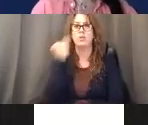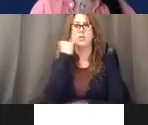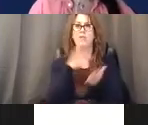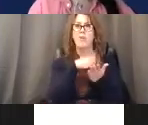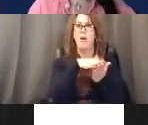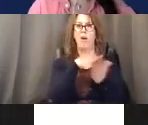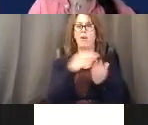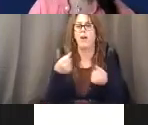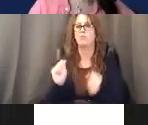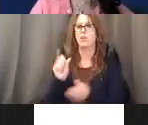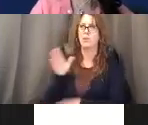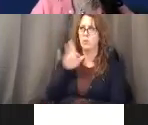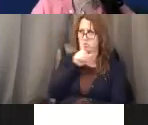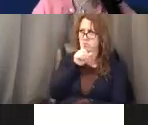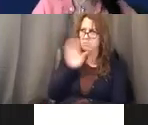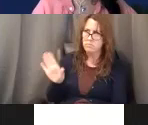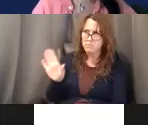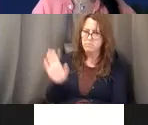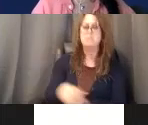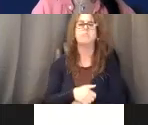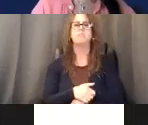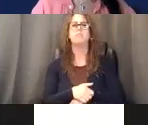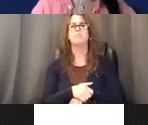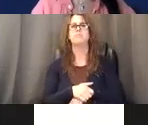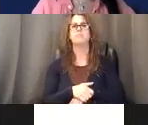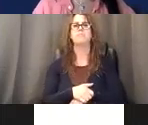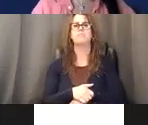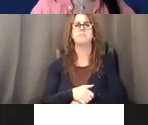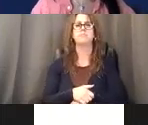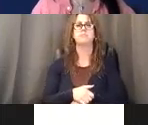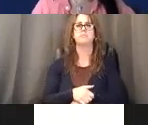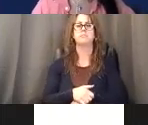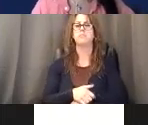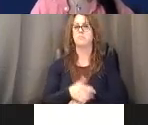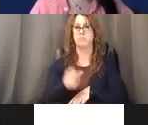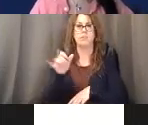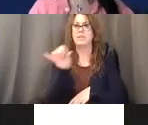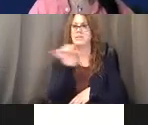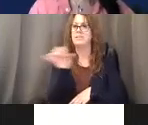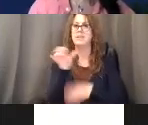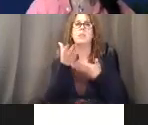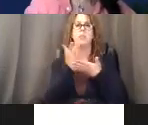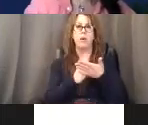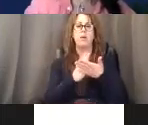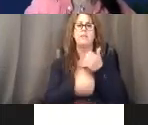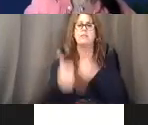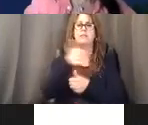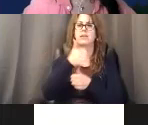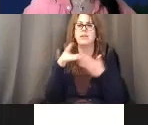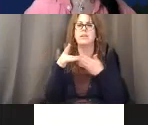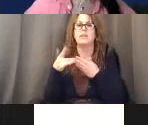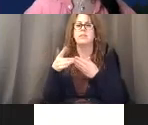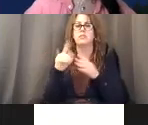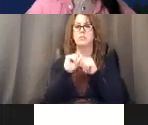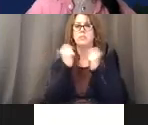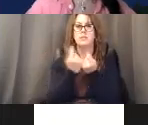to minimize that as much as I can. As Mike said, I'm just part of the executive leadership team at the Haywood Burns